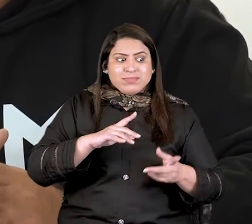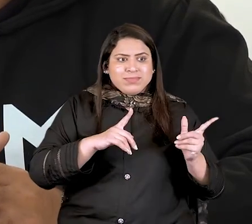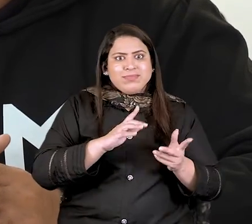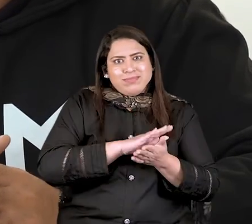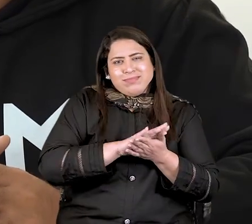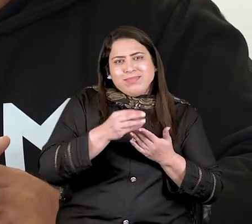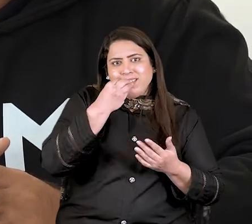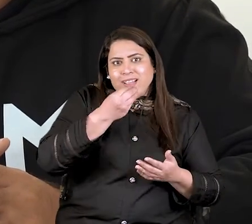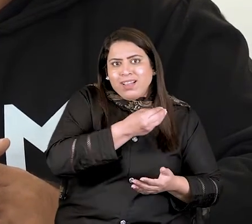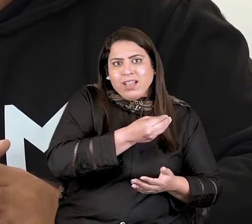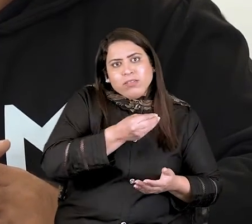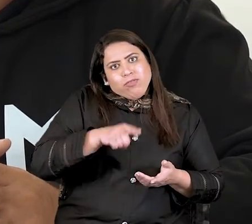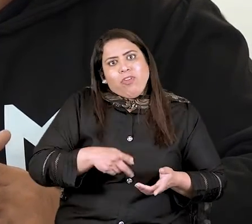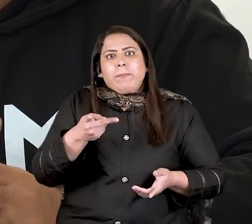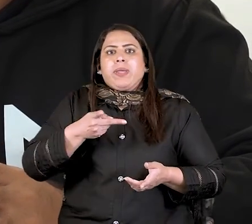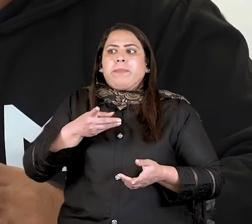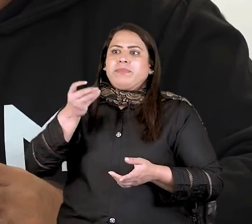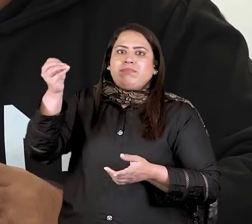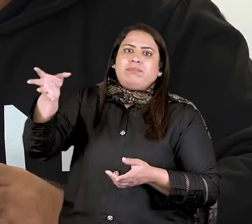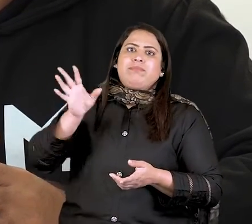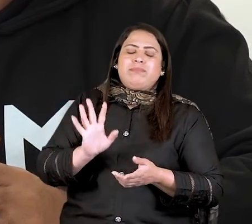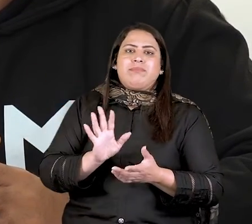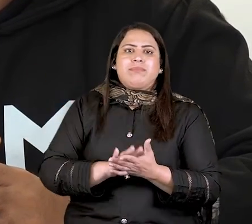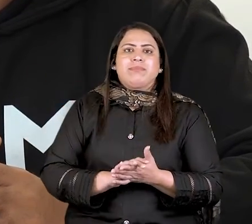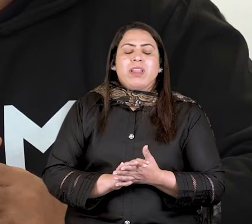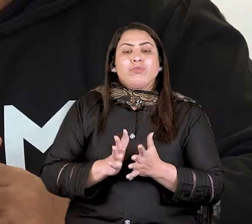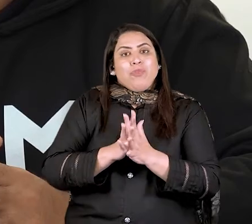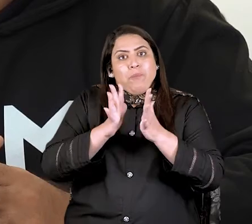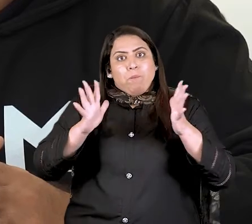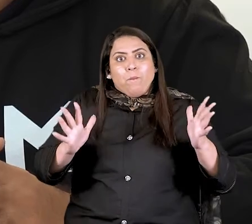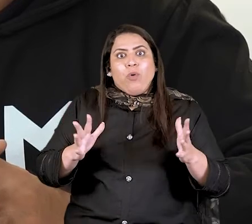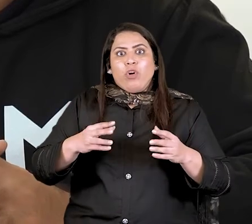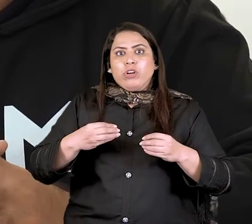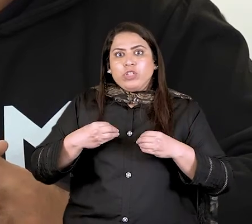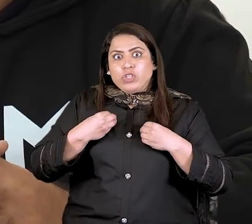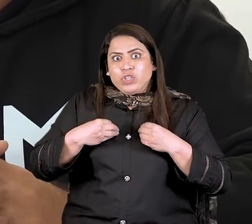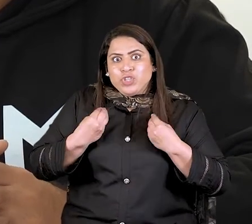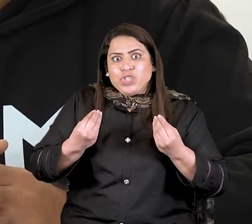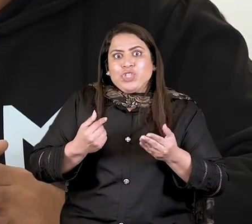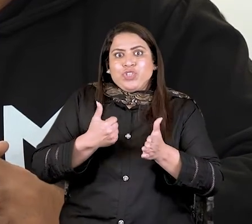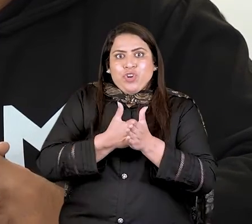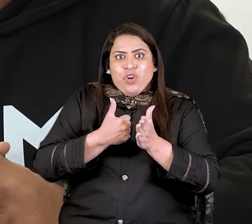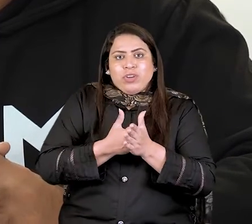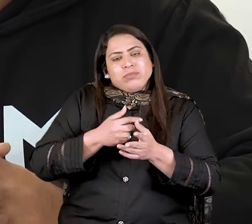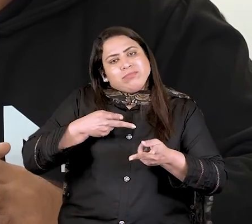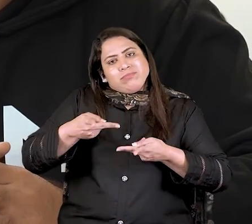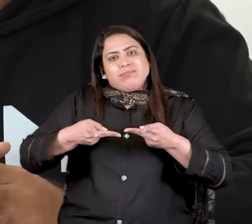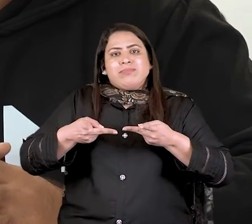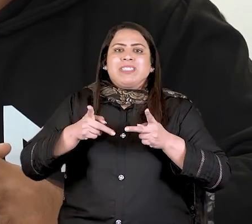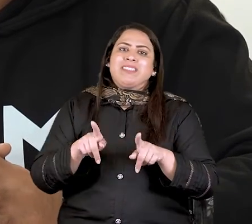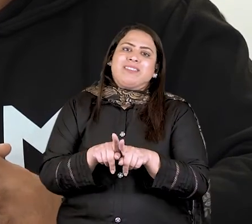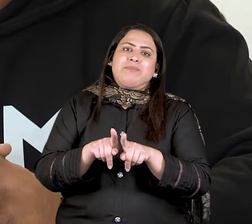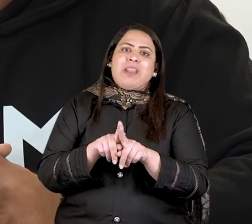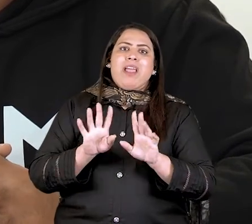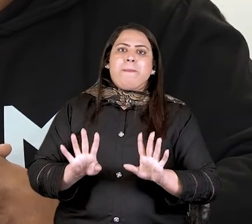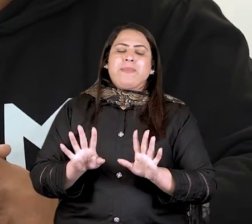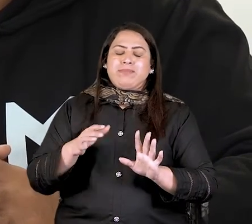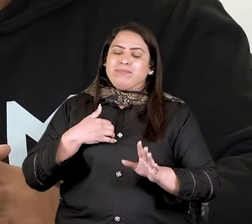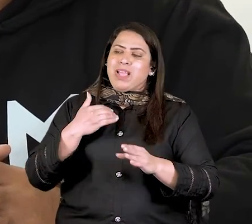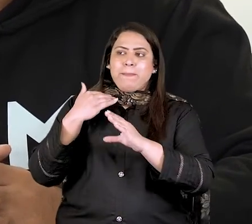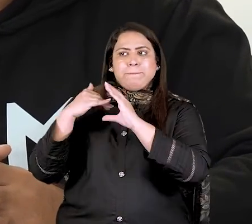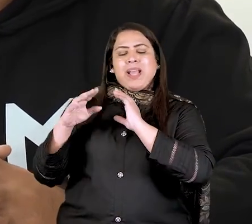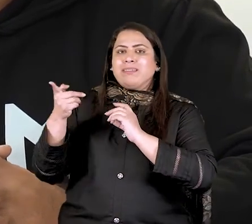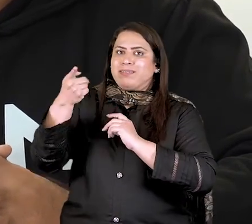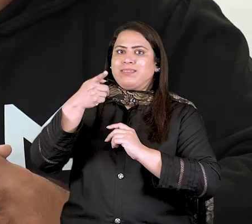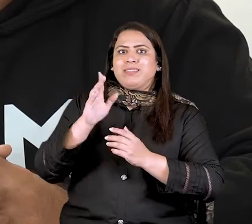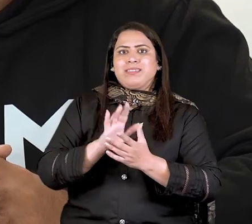sons eat there on a It's daily sure, basis. yeah. Honest to Yeah. God, it's all about that. It's more about passion than about a business.